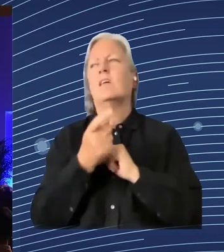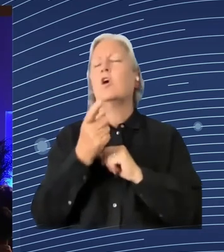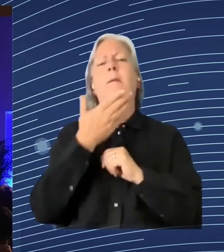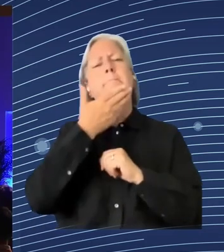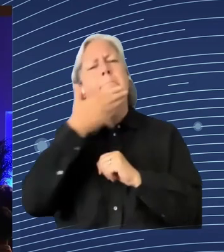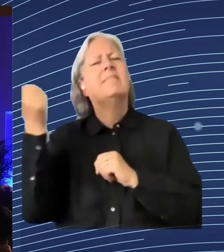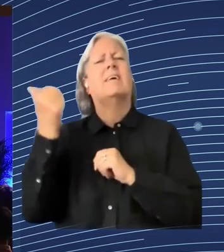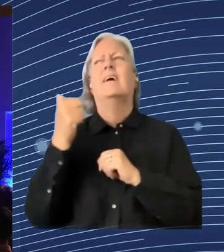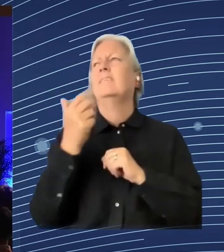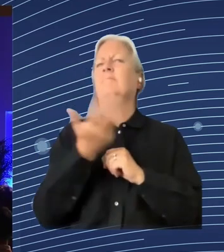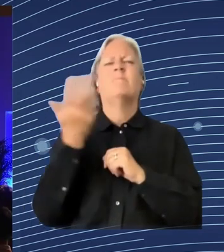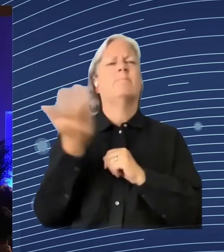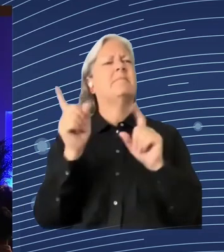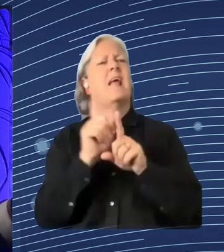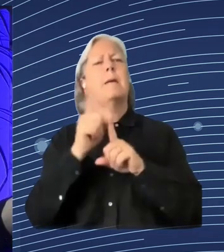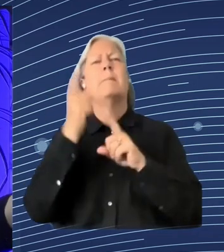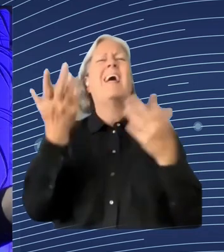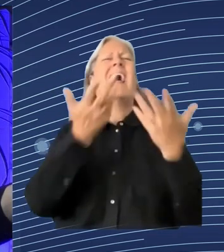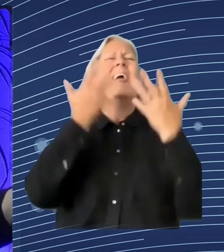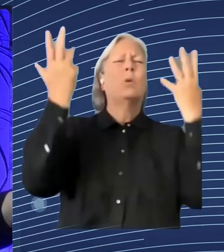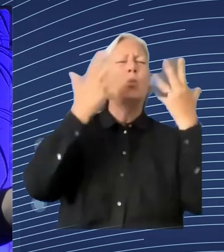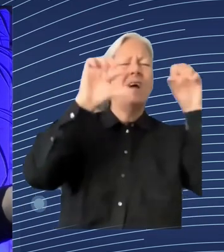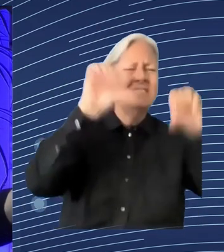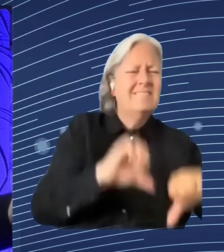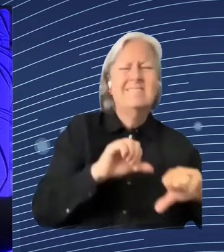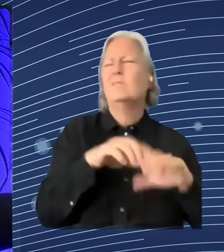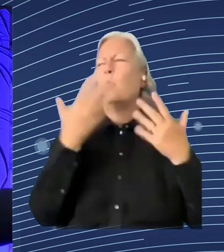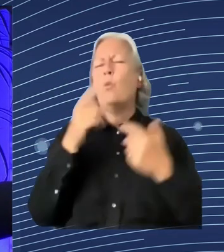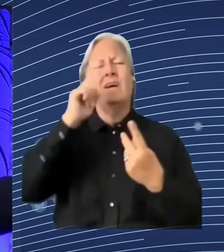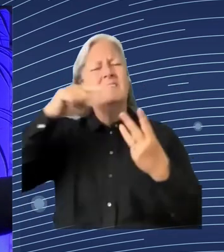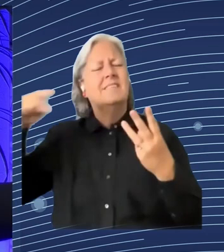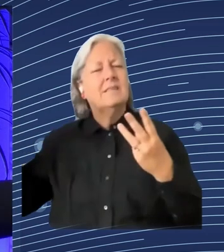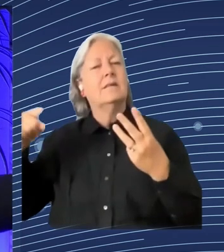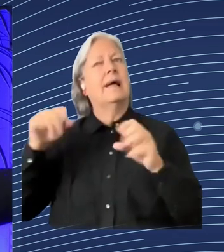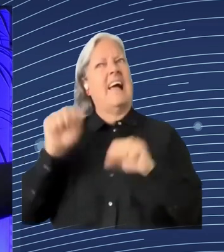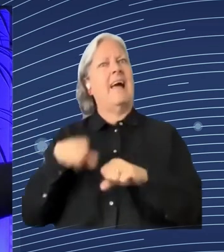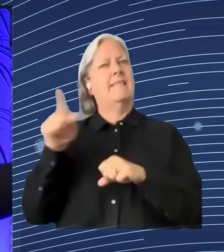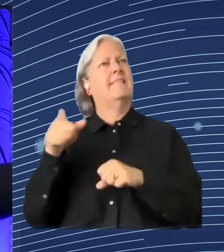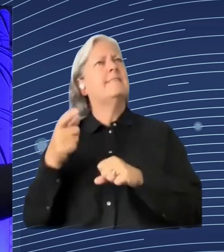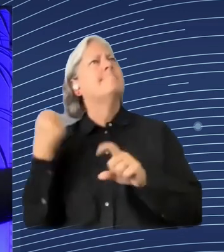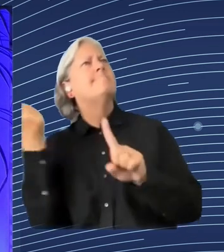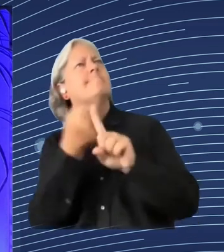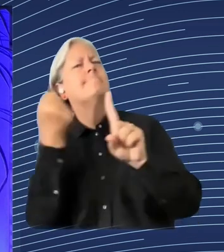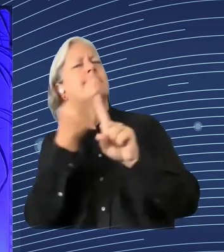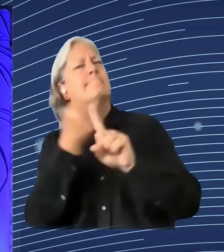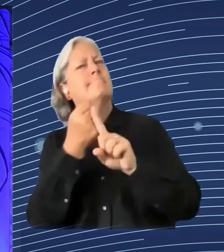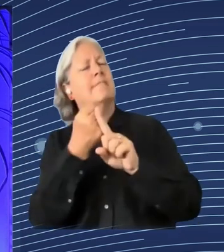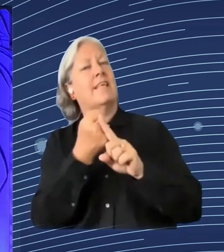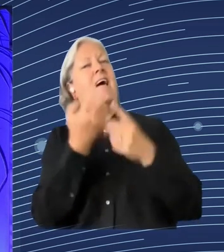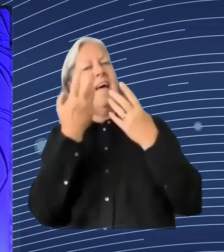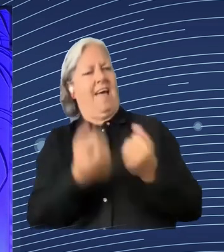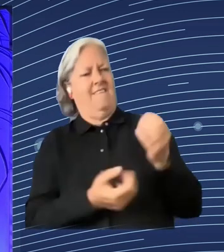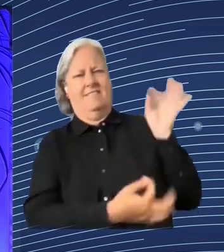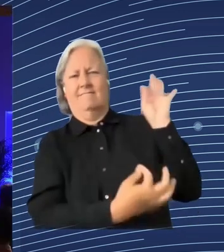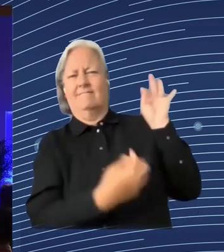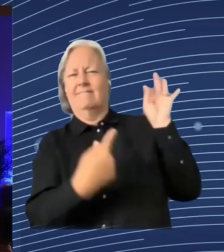or other things. Set your priorities right, etc. Yeah, excellent. Thank you. Frank, Victor, what question did you have in mind? I'm really